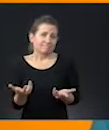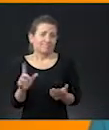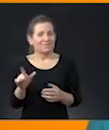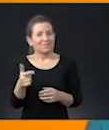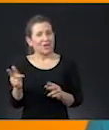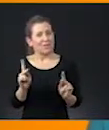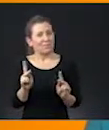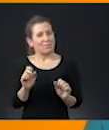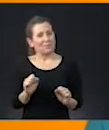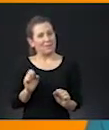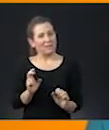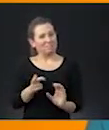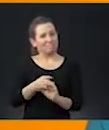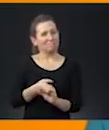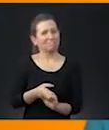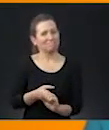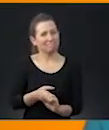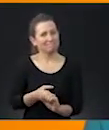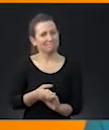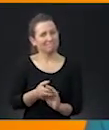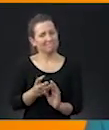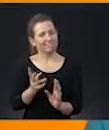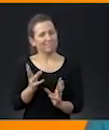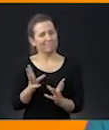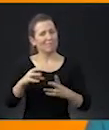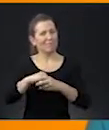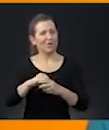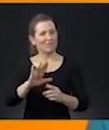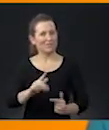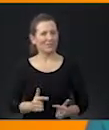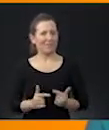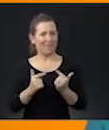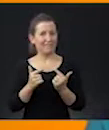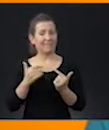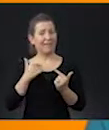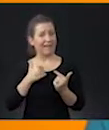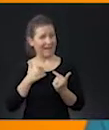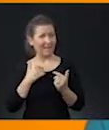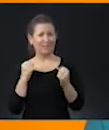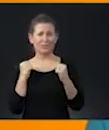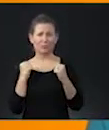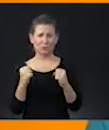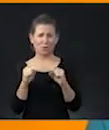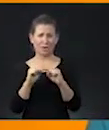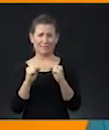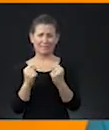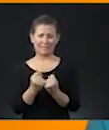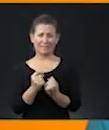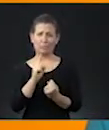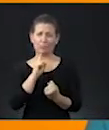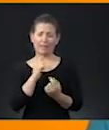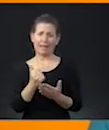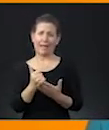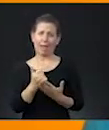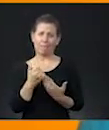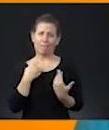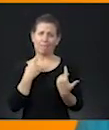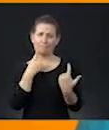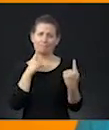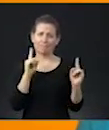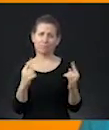other people might come in into life. And having that strong team got me where I'm here today.